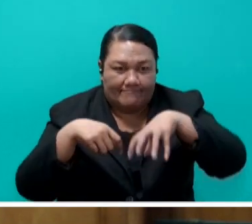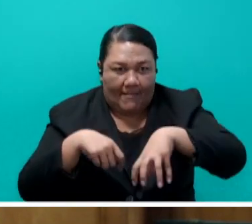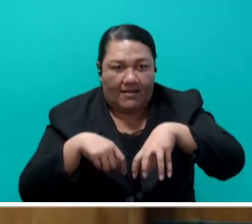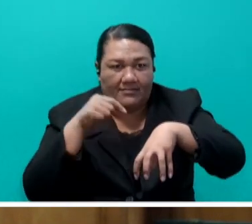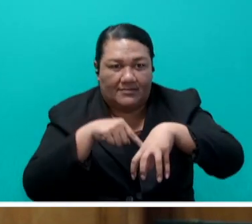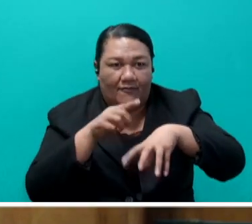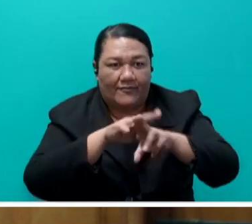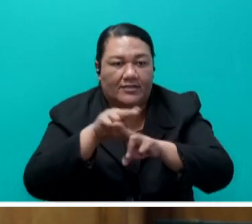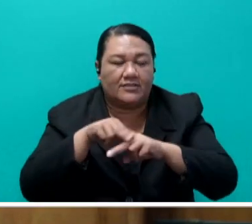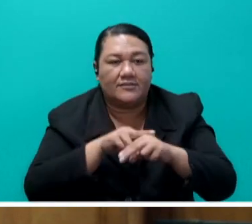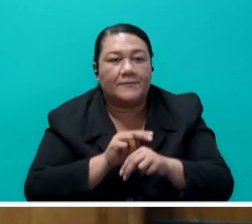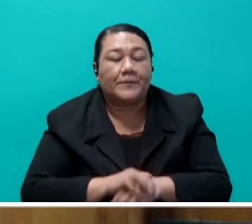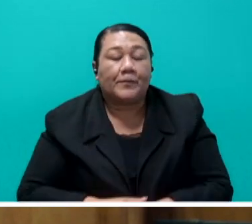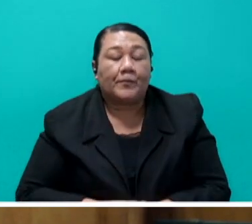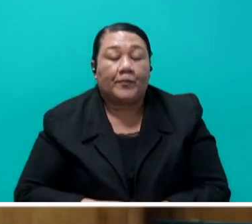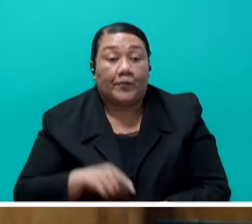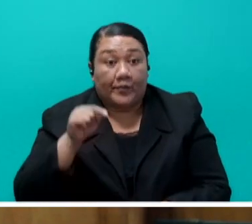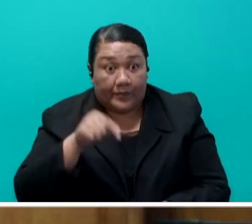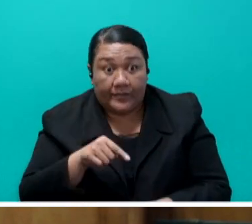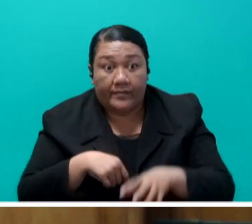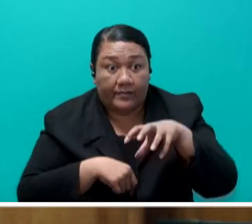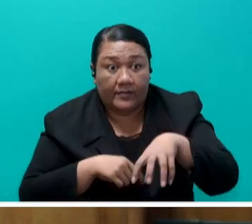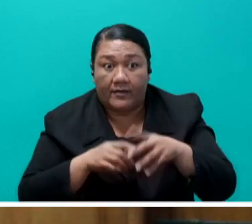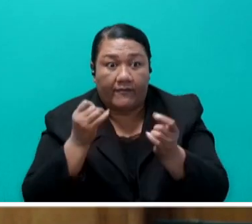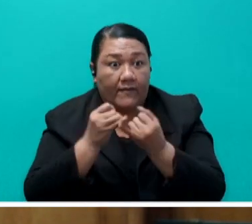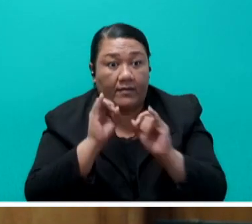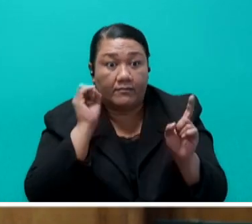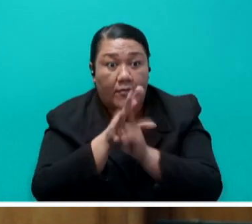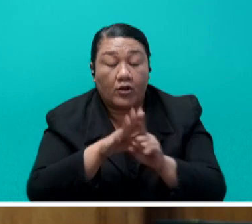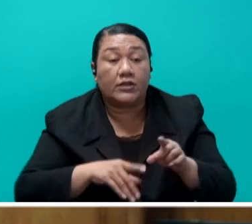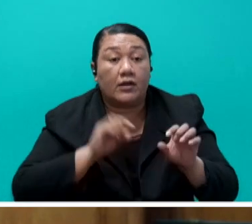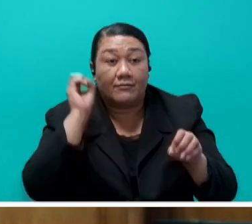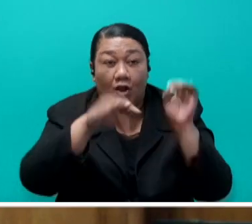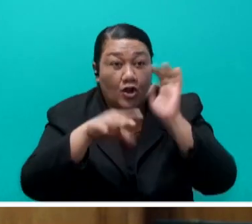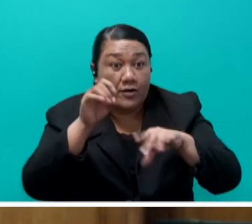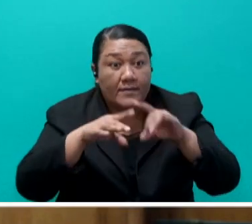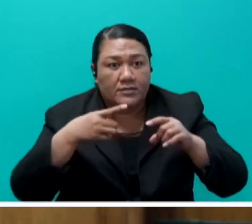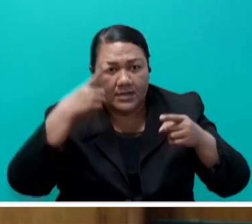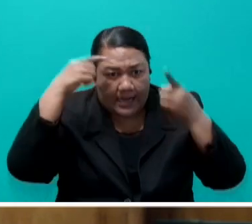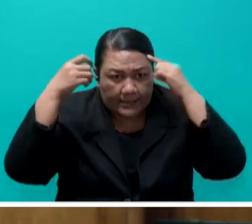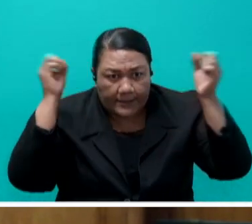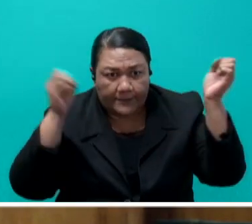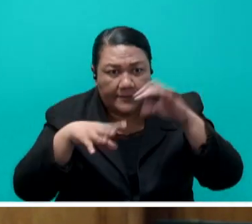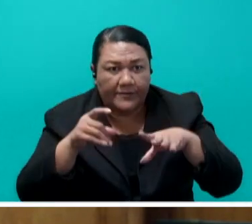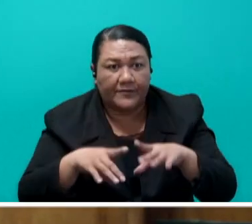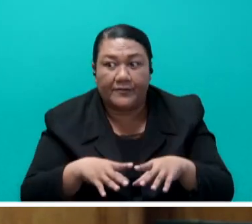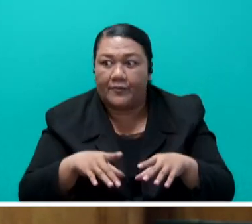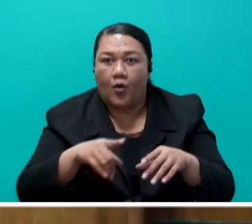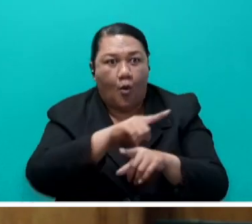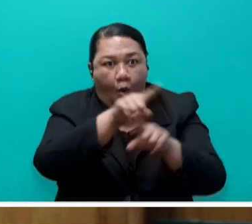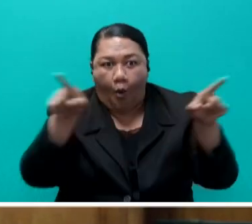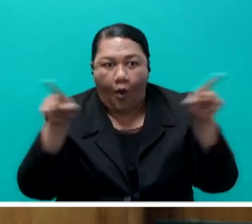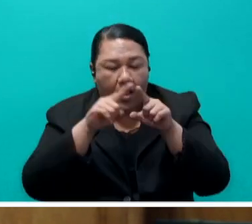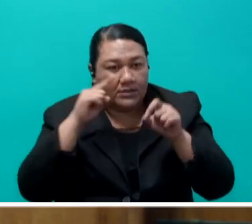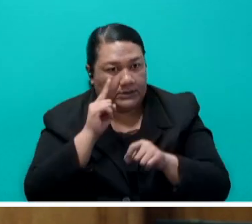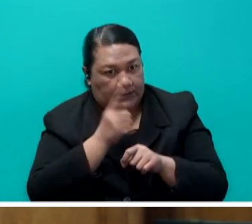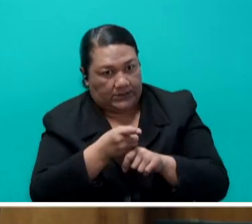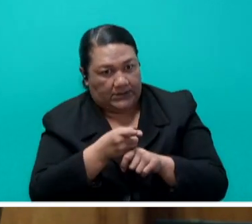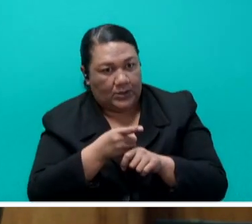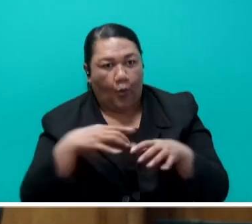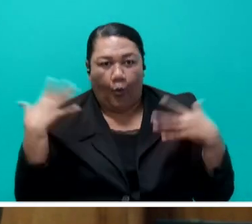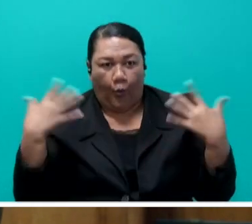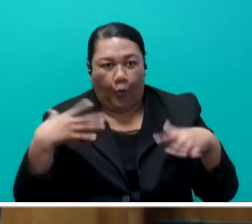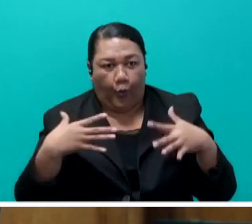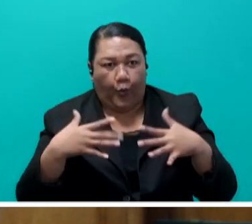Fiji's significant contributions to the WTO did not go unnoticed, Mr. Speaker, sir.